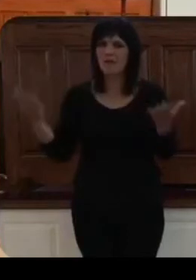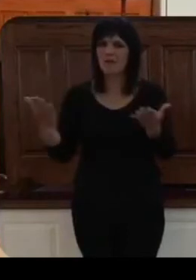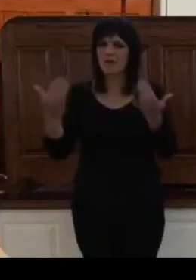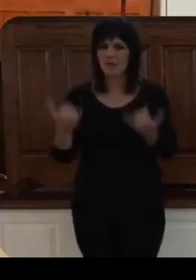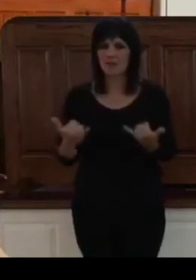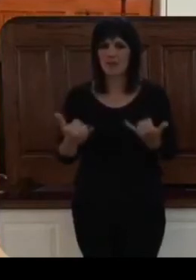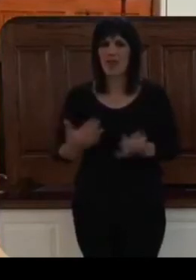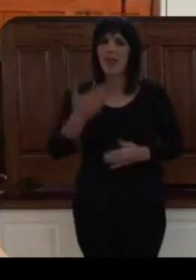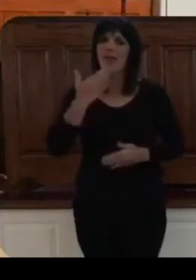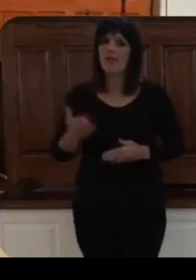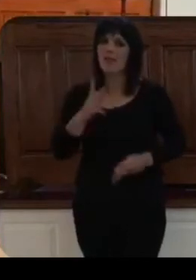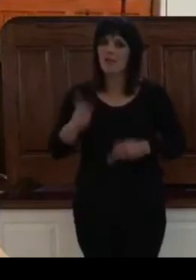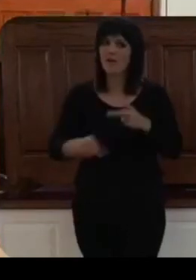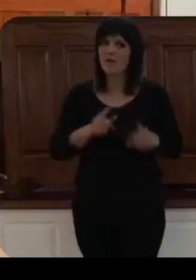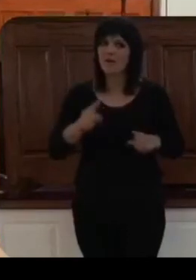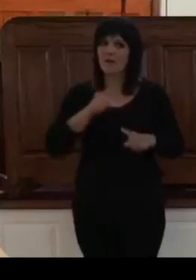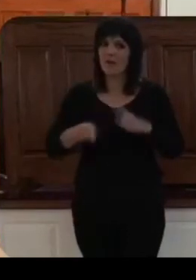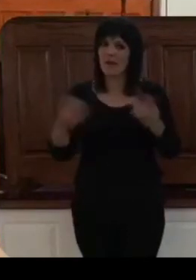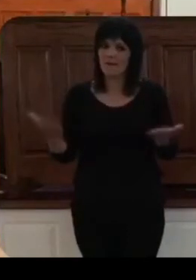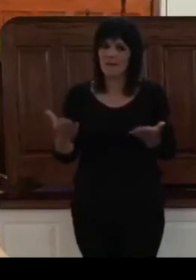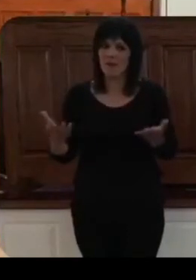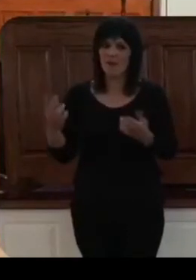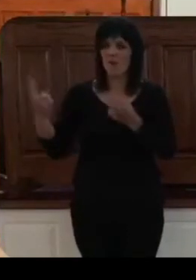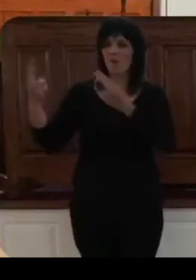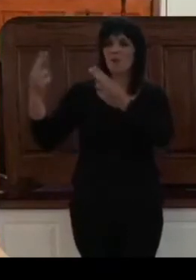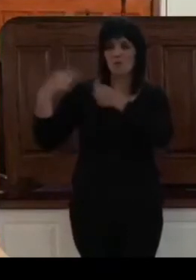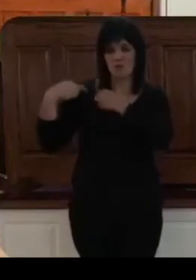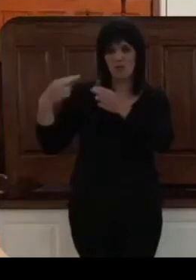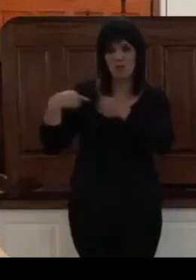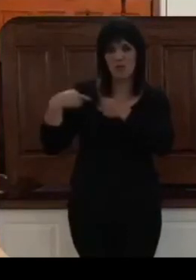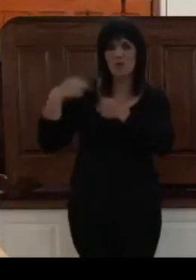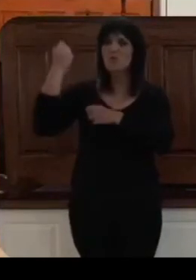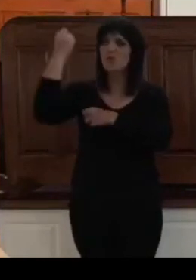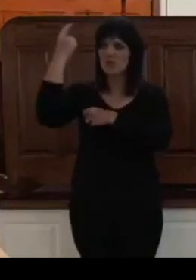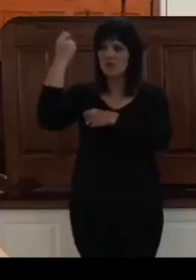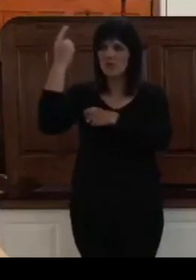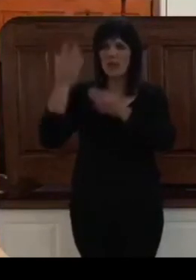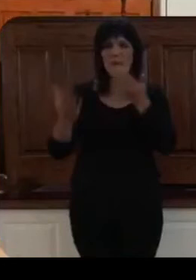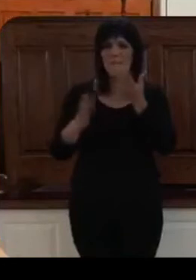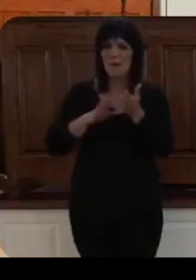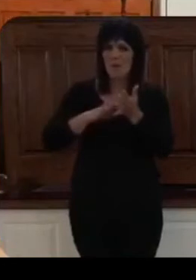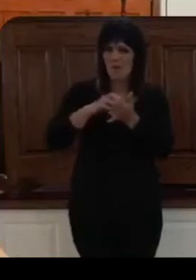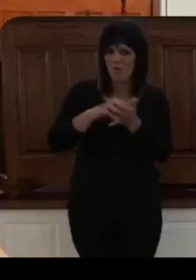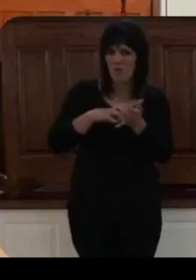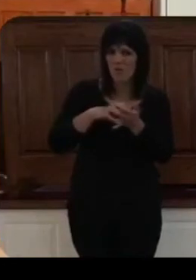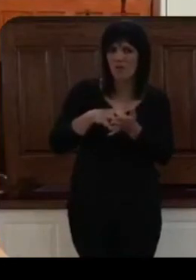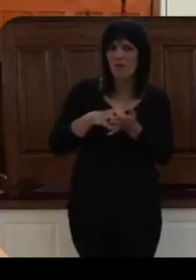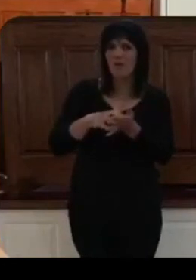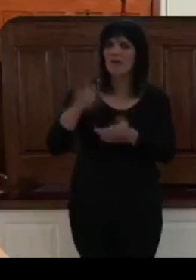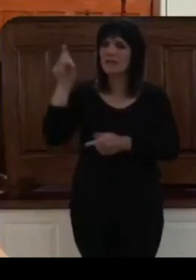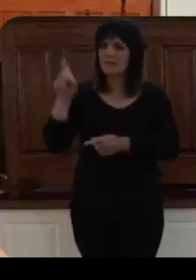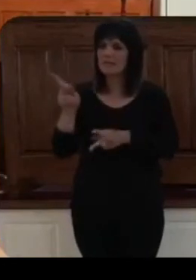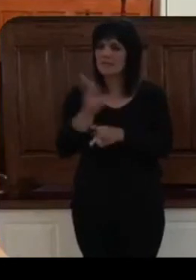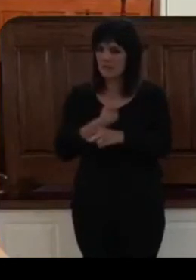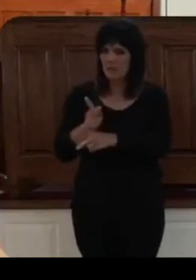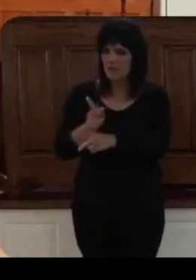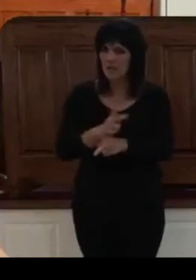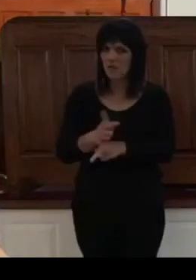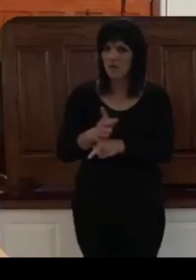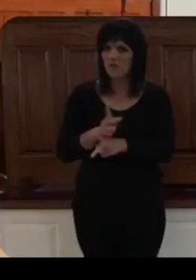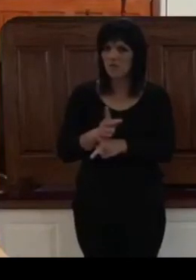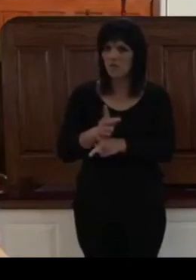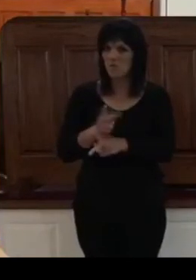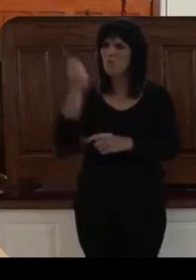those who couldn't. They're responsible. They understand that maybe there's some vulnerabilities that they need to be careful of, and we expect